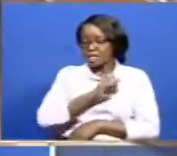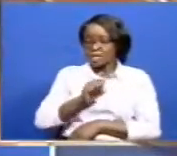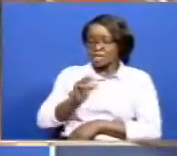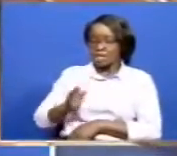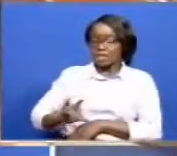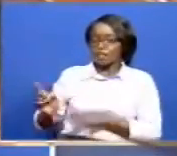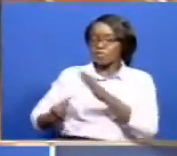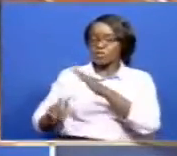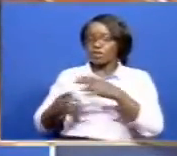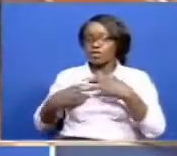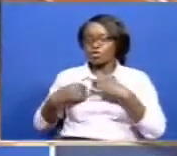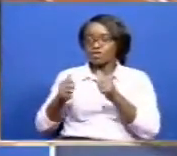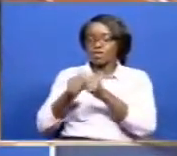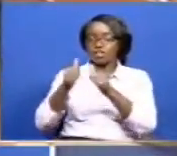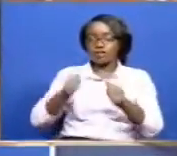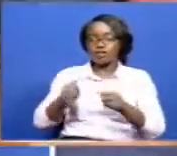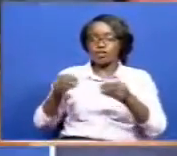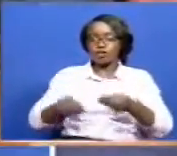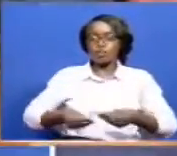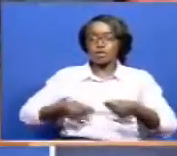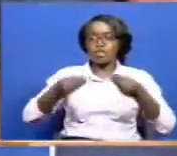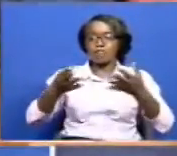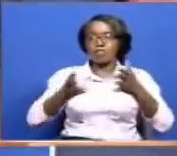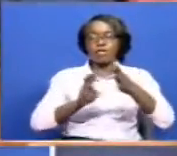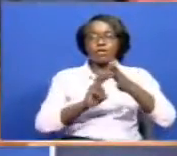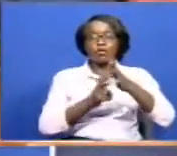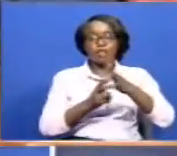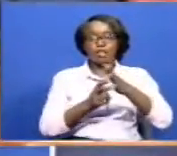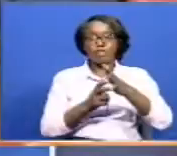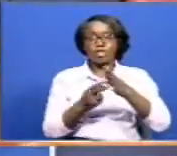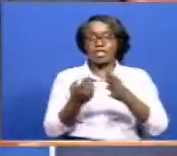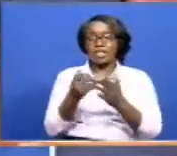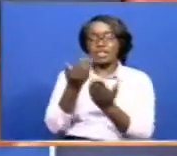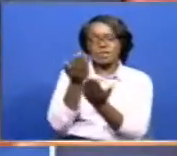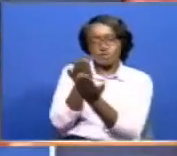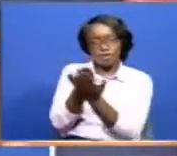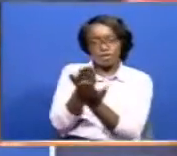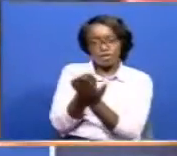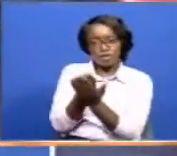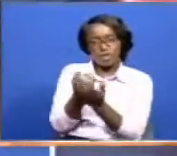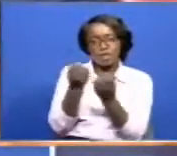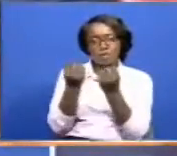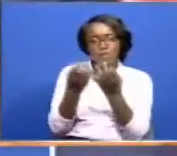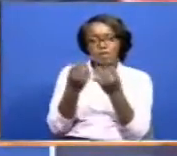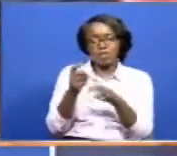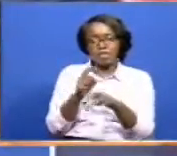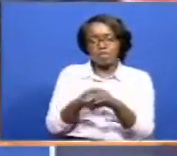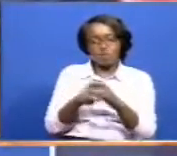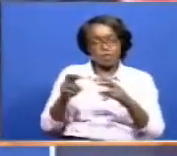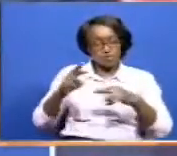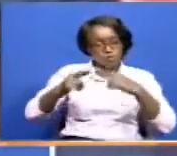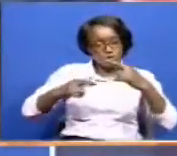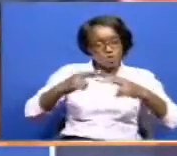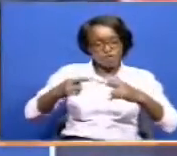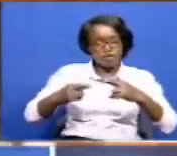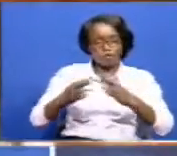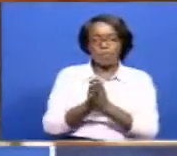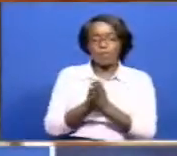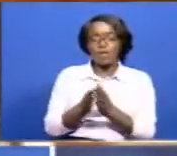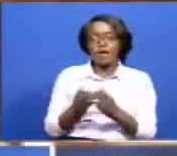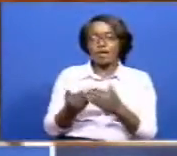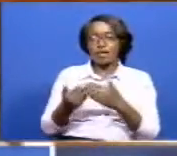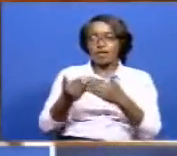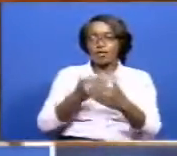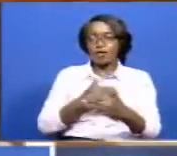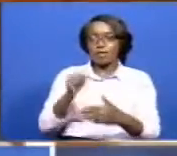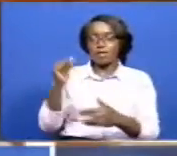of Health refused to present him with a contract despite his numerous requests to have him review the deal. The former Attorney General was, however,